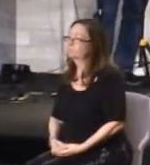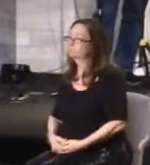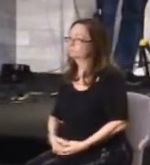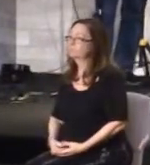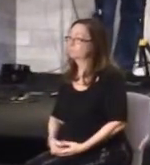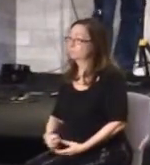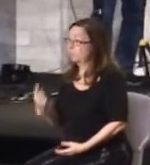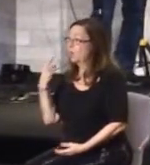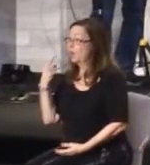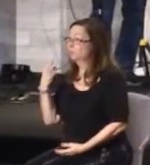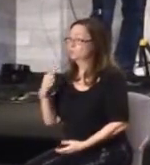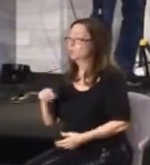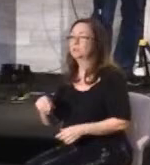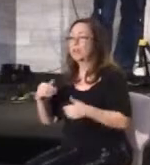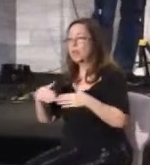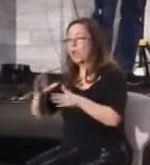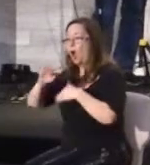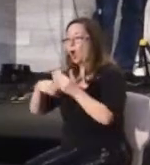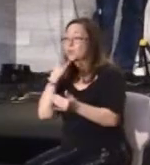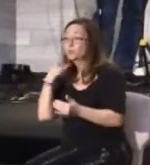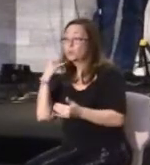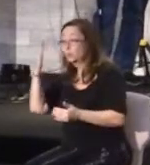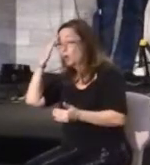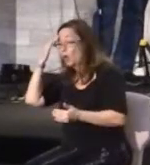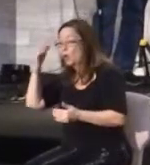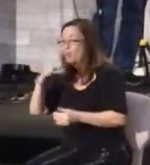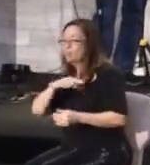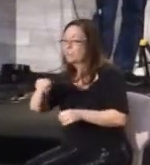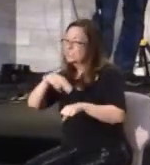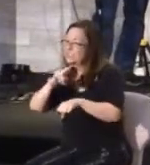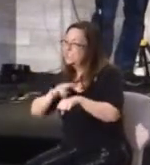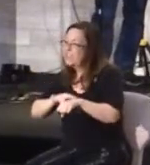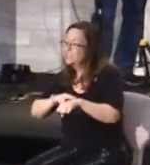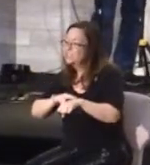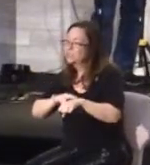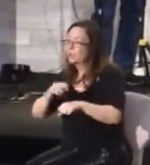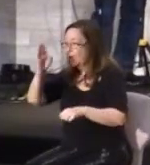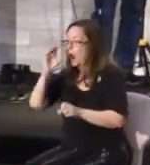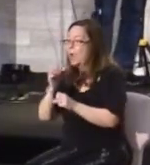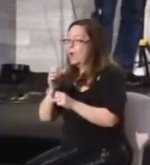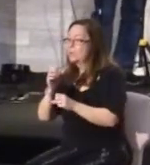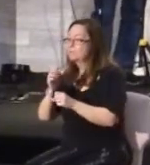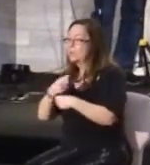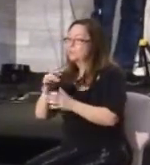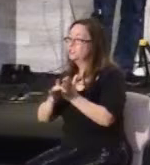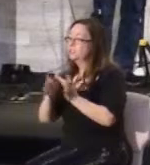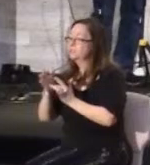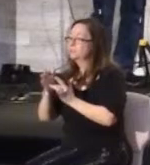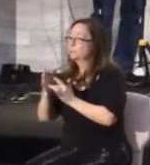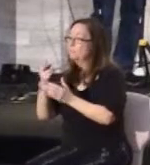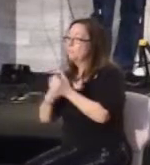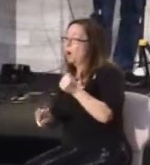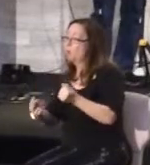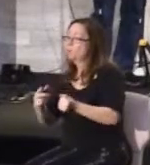house of Israel know that this Jesus, whom you, the nation of Israel, have crucified, God has made both Lord and Christ. And in